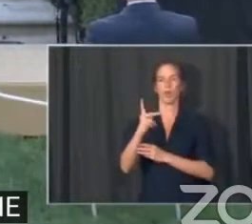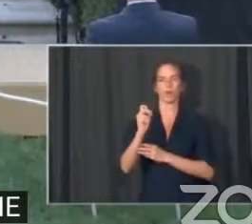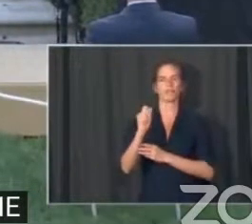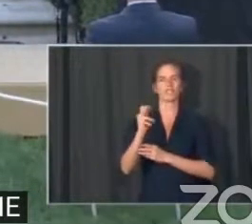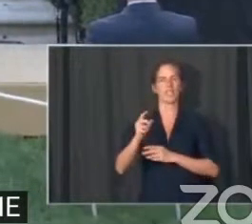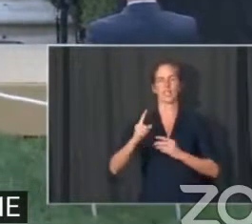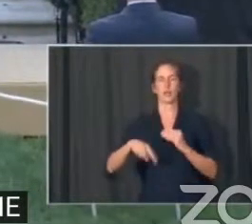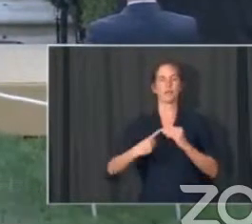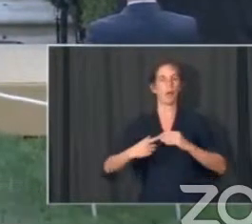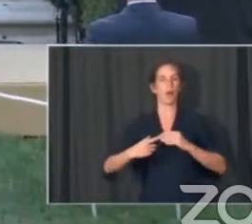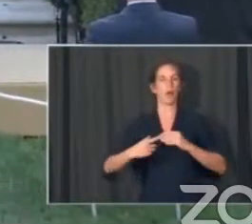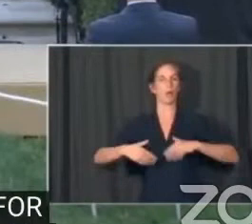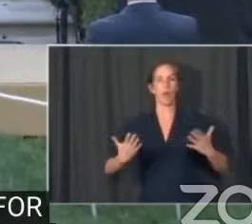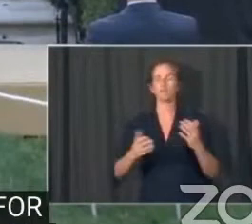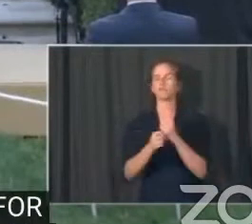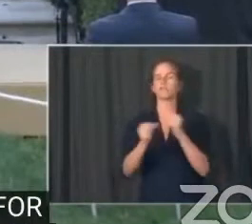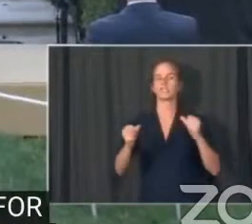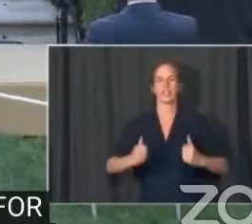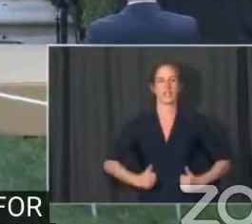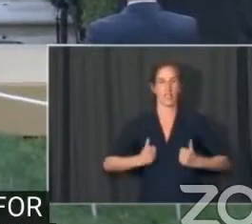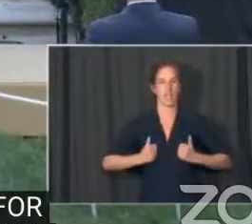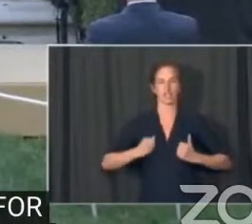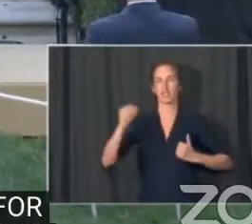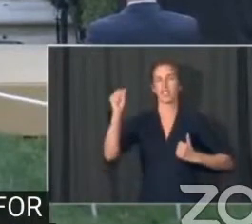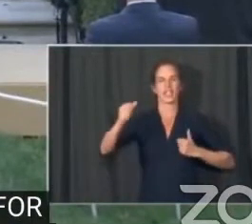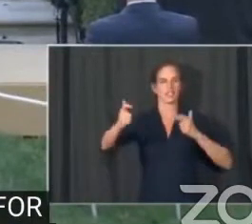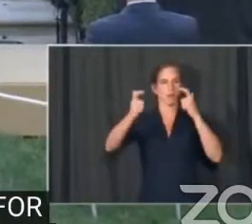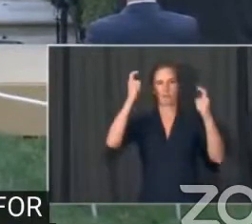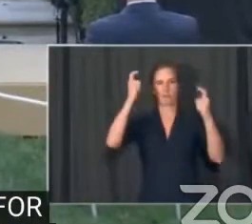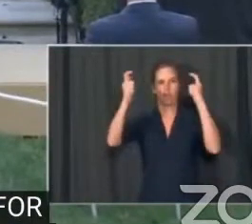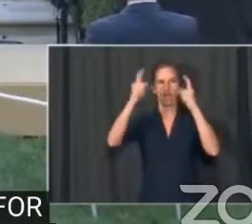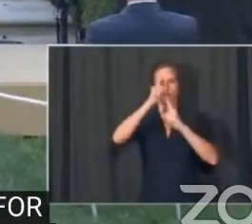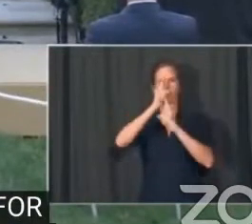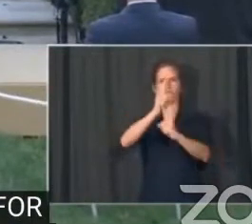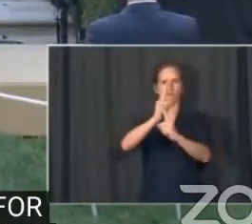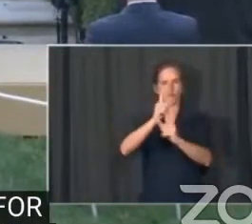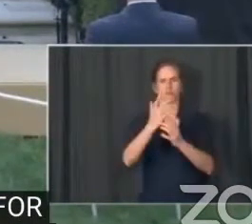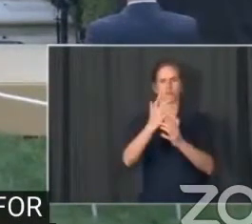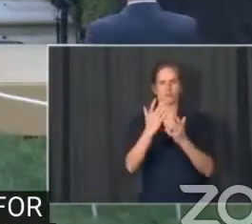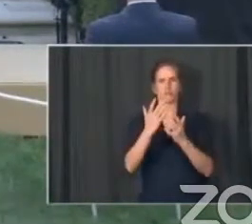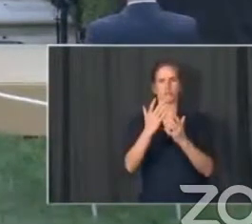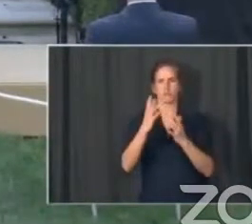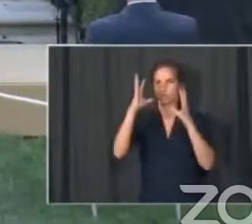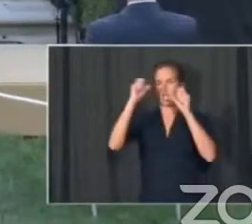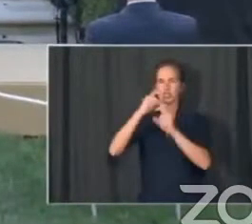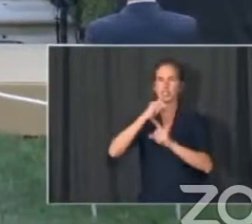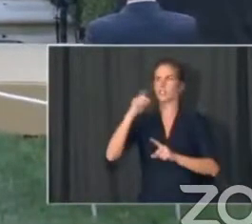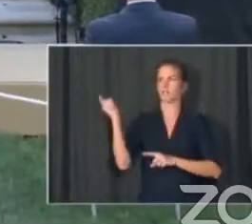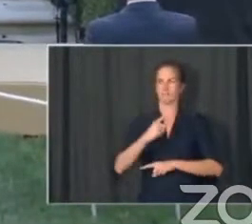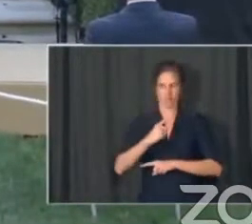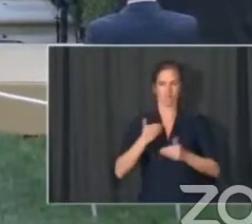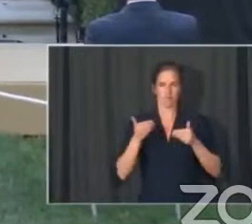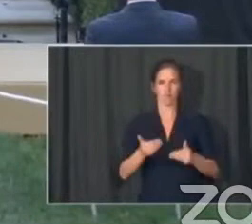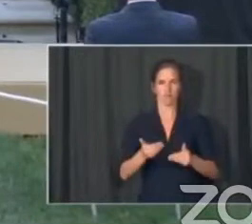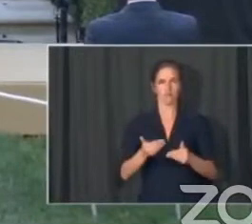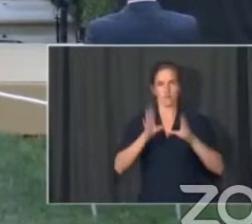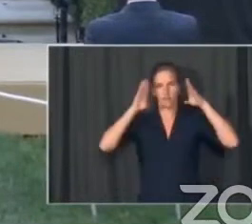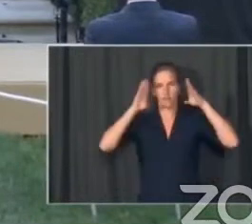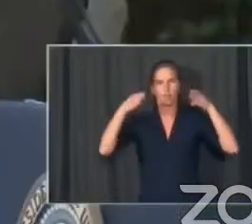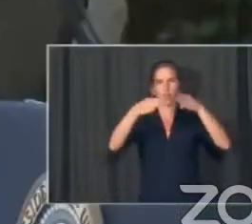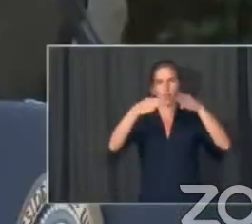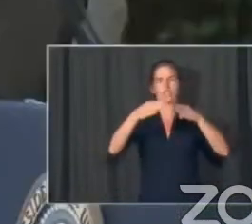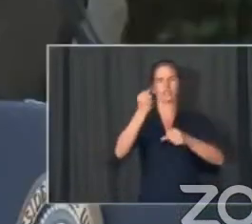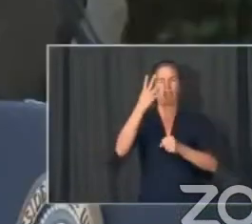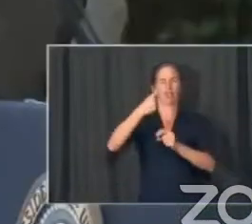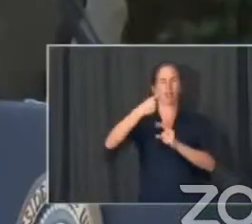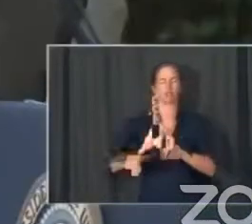misión, And en it esta is a misión. Herculean task Déjeme empezar that por the President put us enfatizar on many months ago. que la Operación Warp And as Speed Dr. Slaoui just está laid salvando